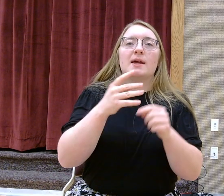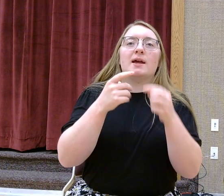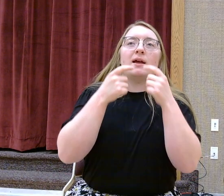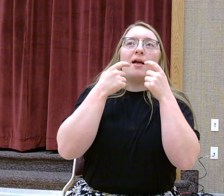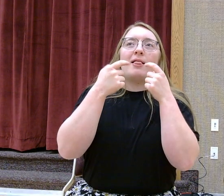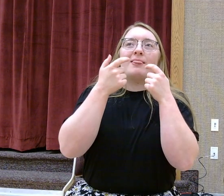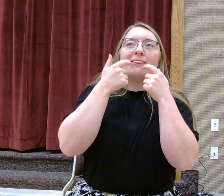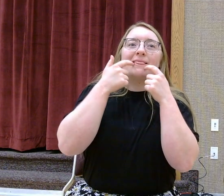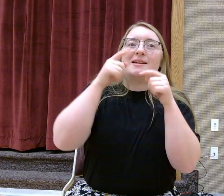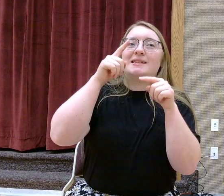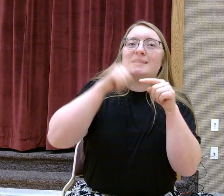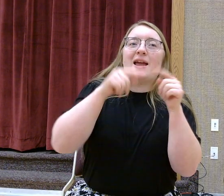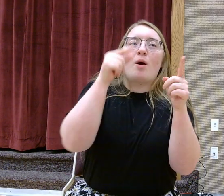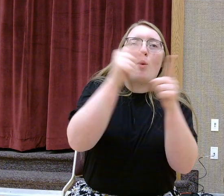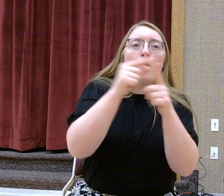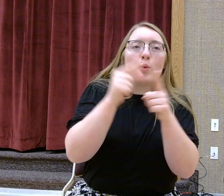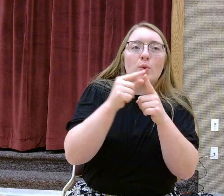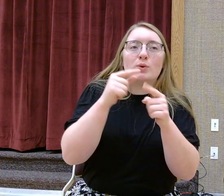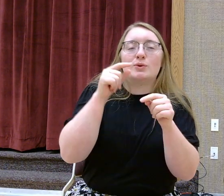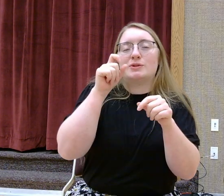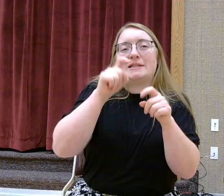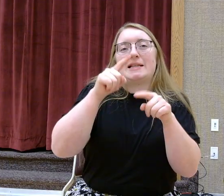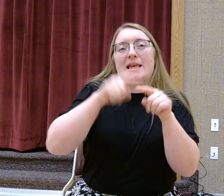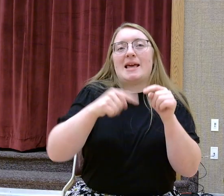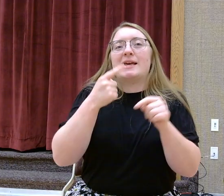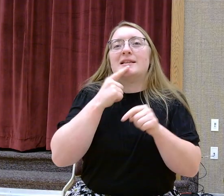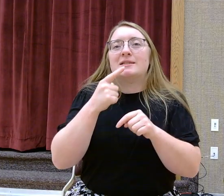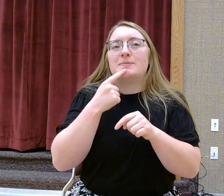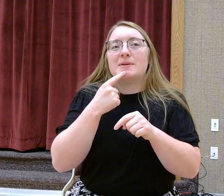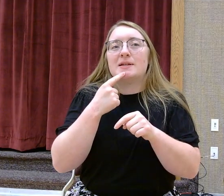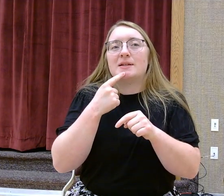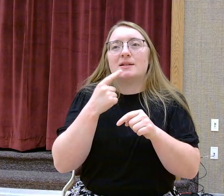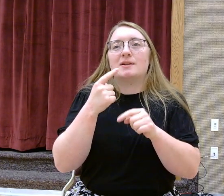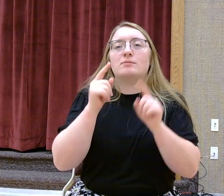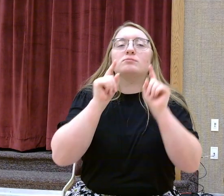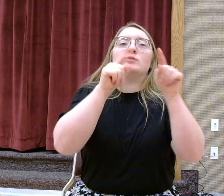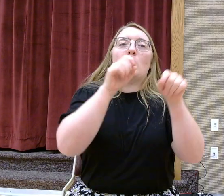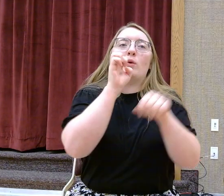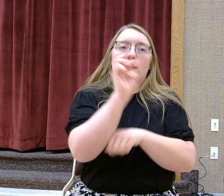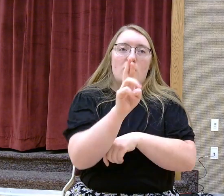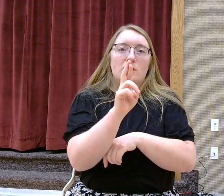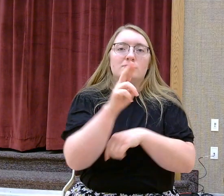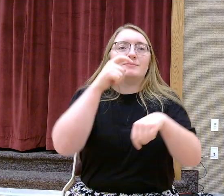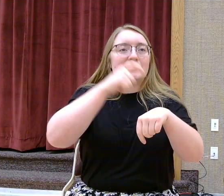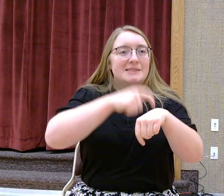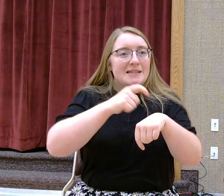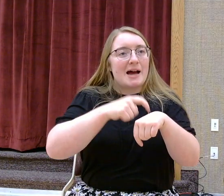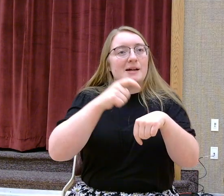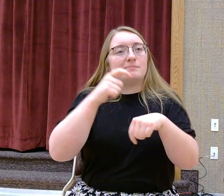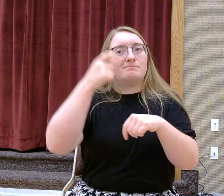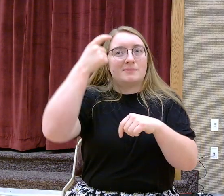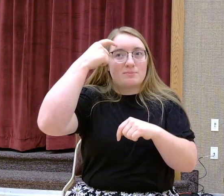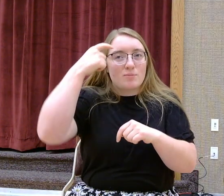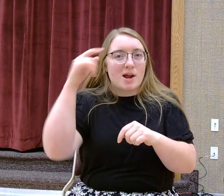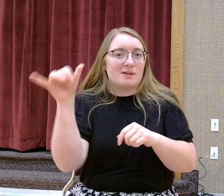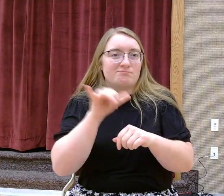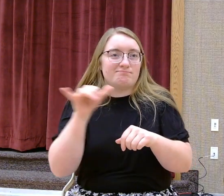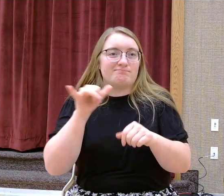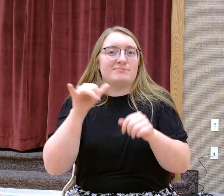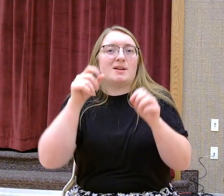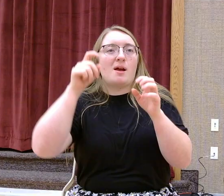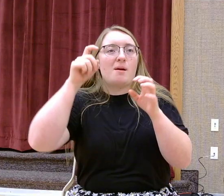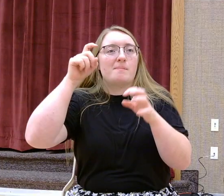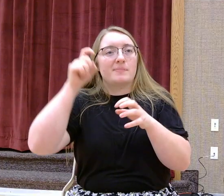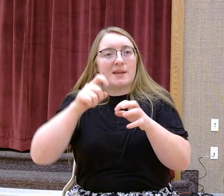and they can't formulate words. Okay, get to the ER right away. Again, time. Every minute counts. Time is brain. The quicker that you get to